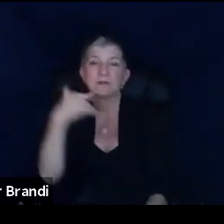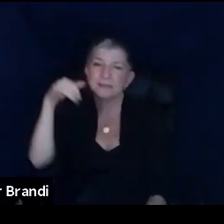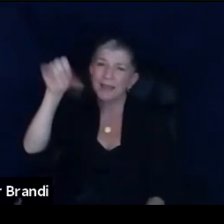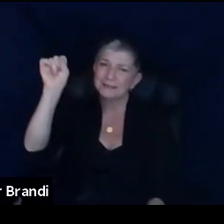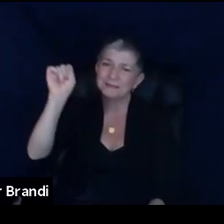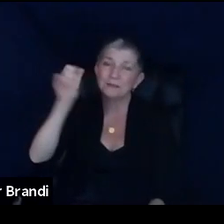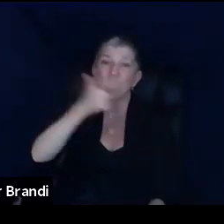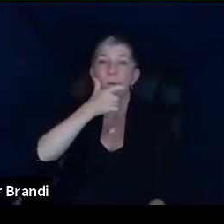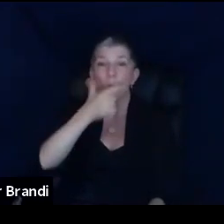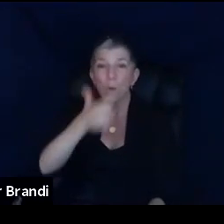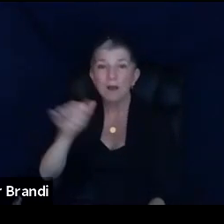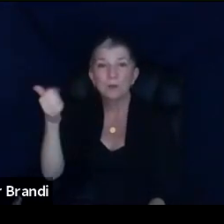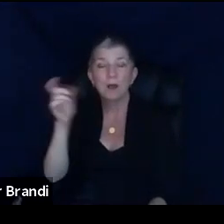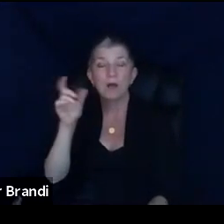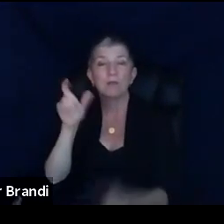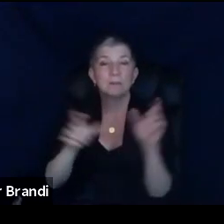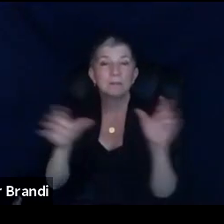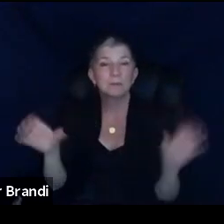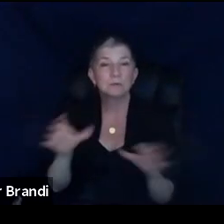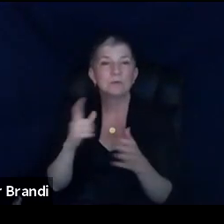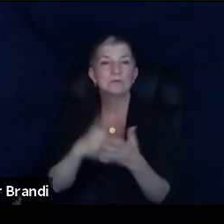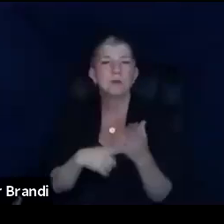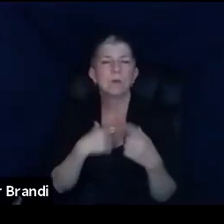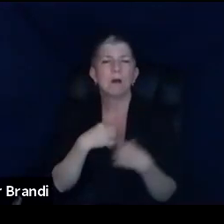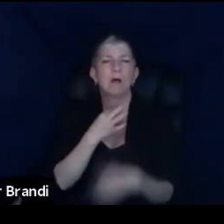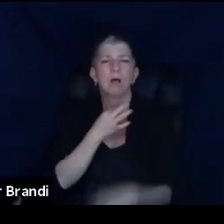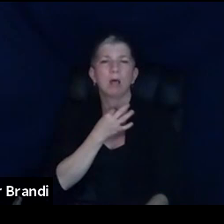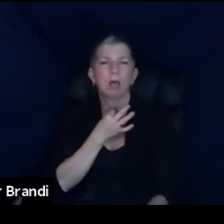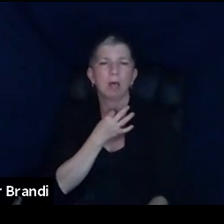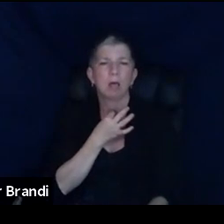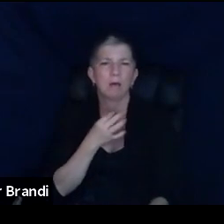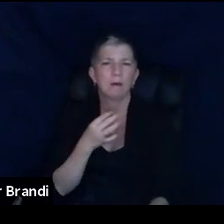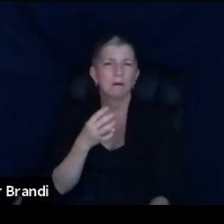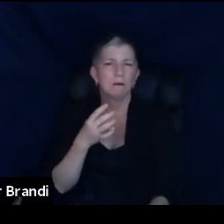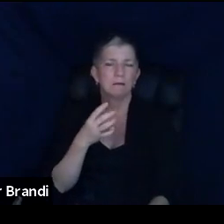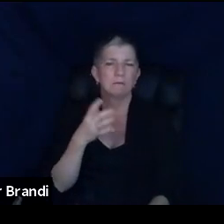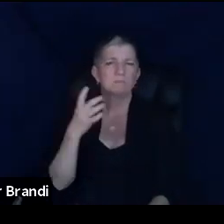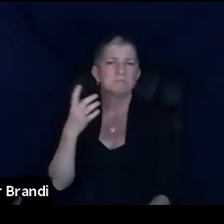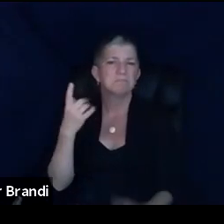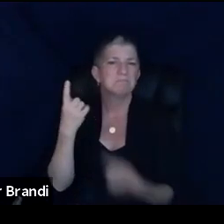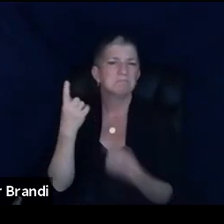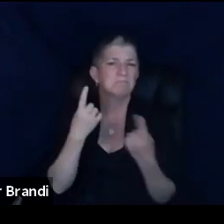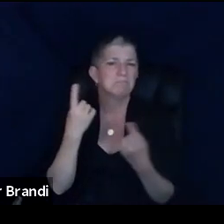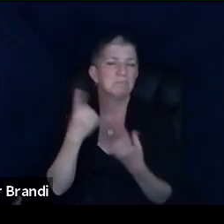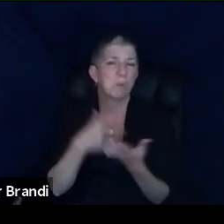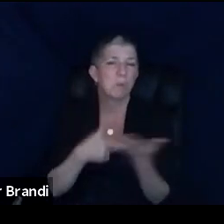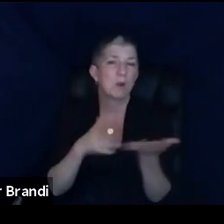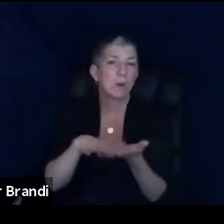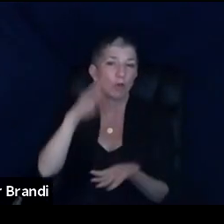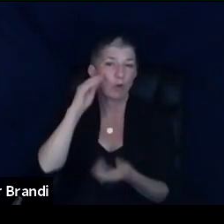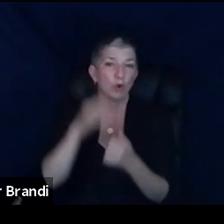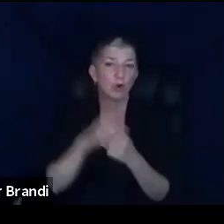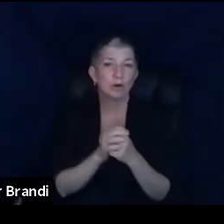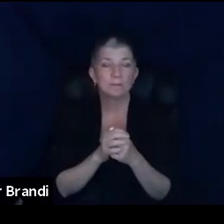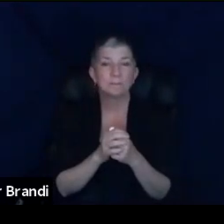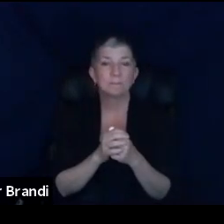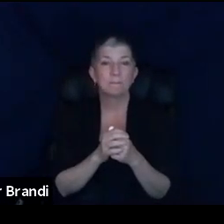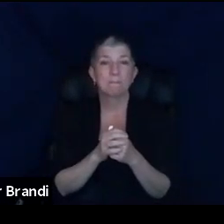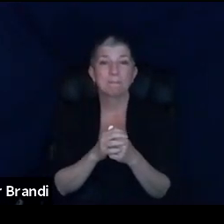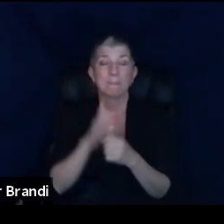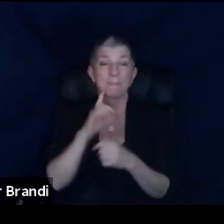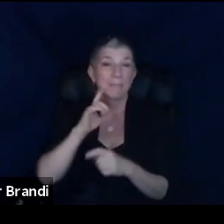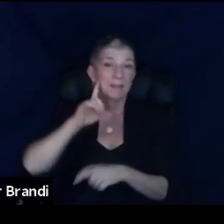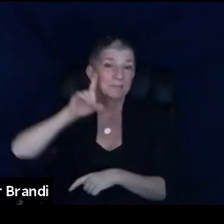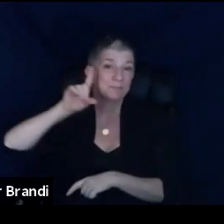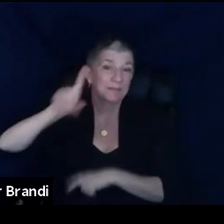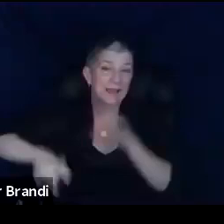Watch what other people do, see what entices you, see what interests you, what you want to learn, and ask questions